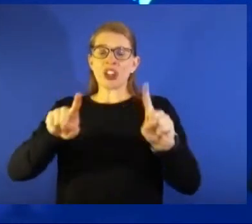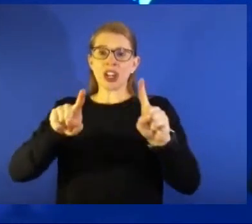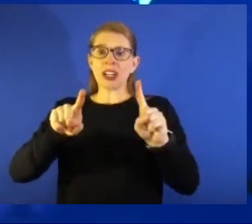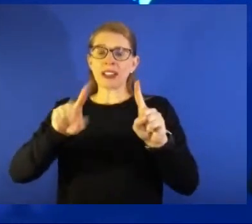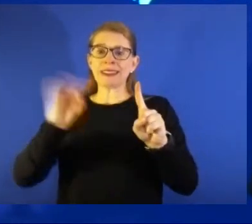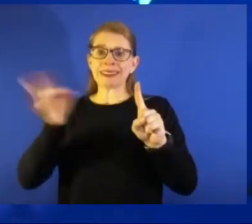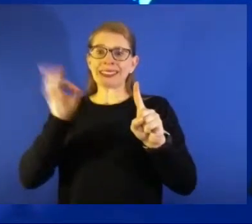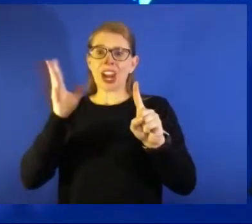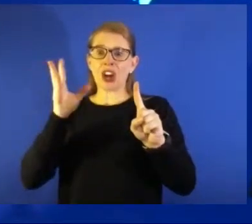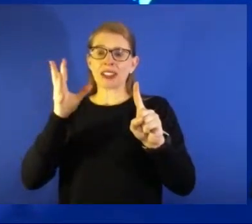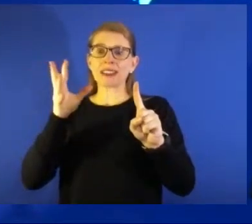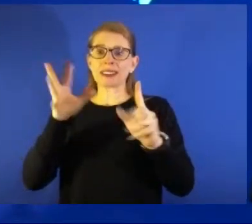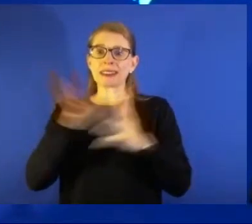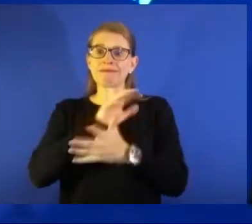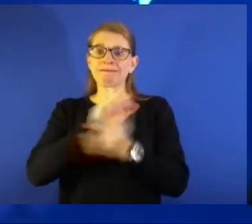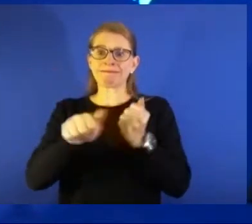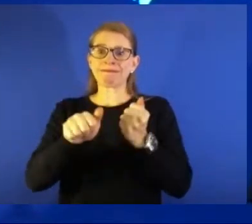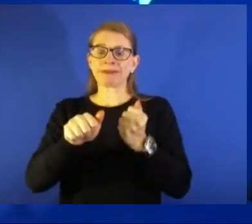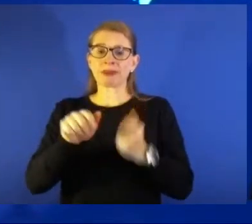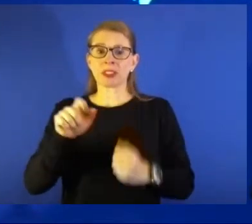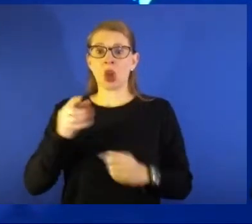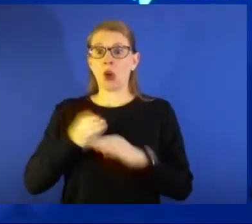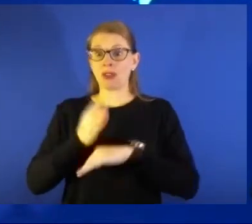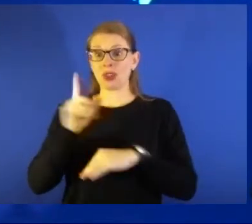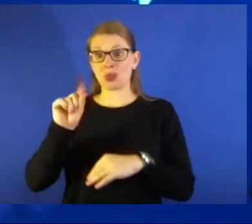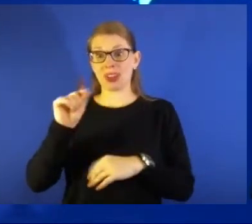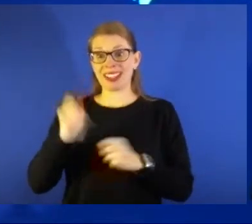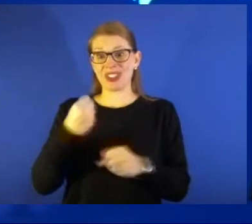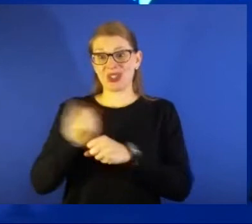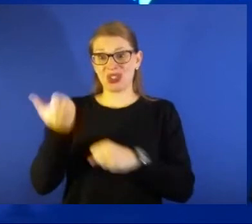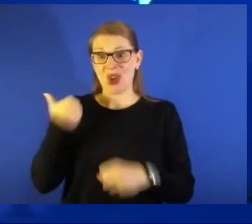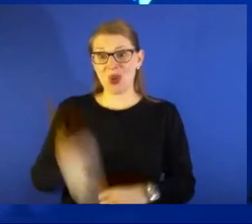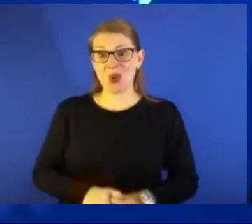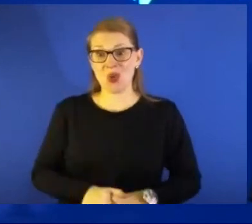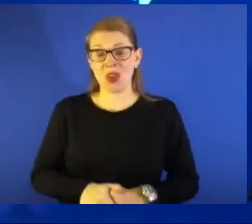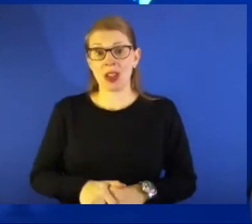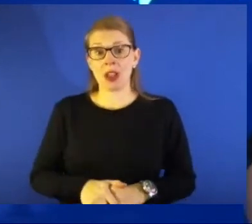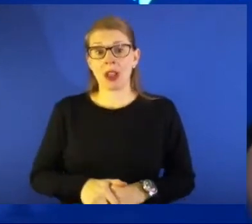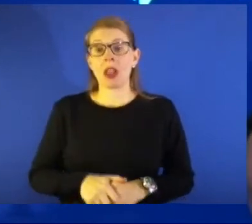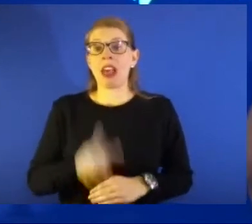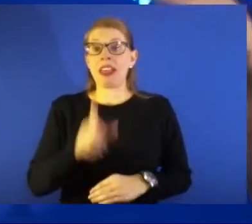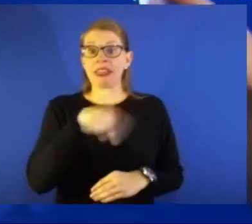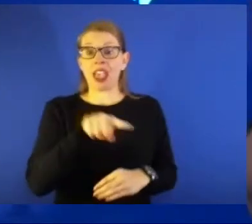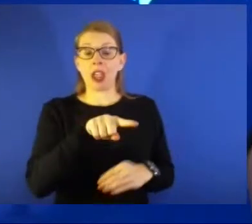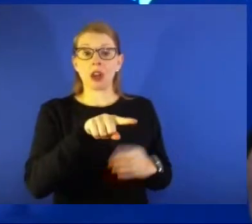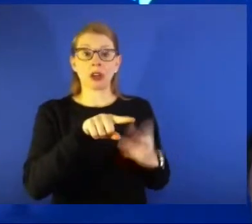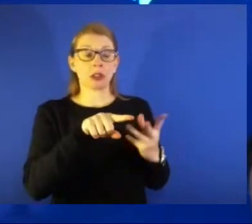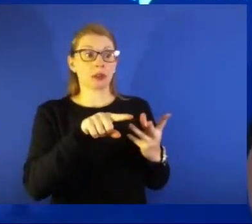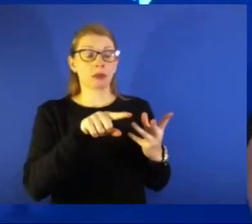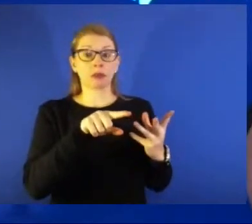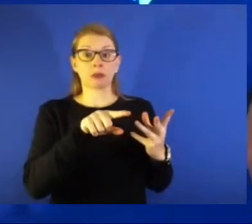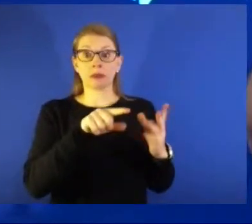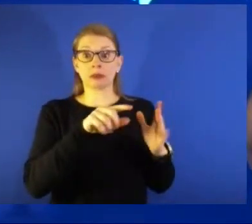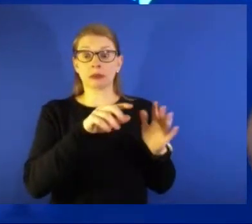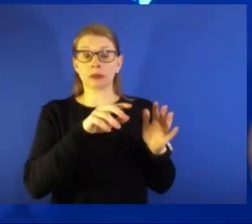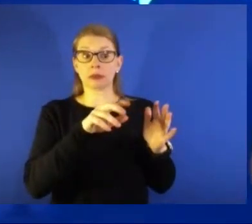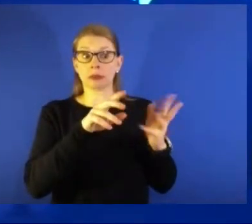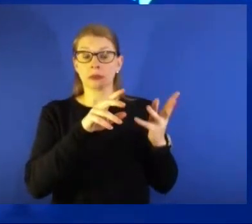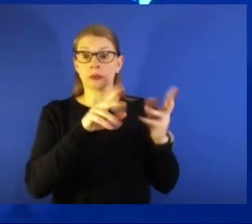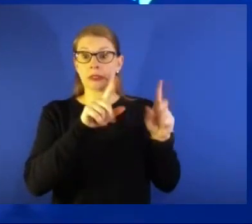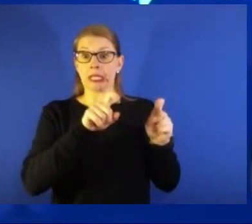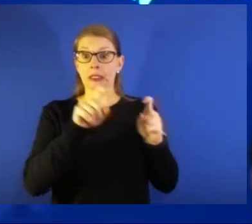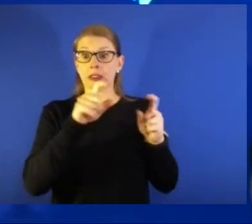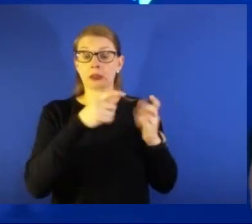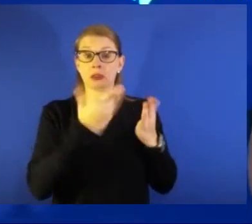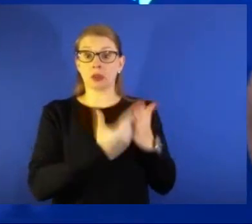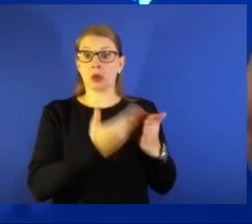ago. Yeah. So. And these people are coming out and they're all getting cancer and they're passing away. Now, I'm not saying that the COVID's going to lead